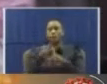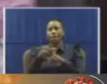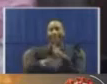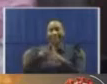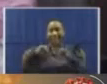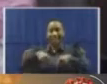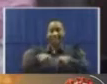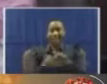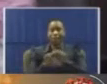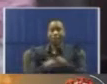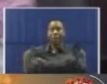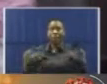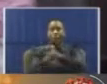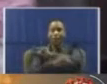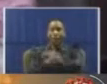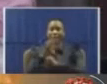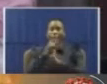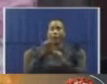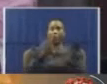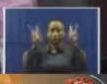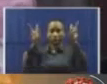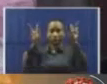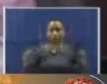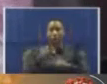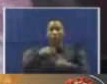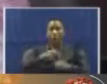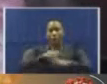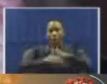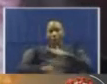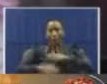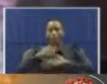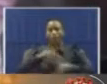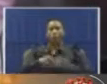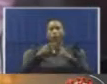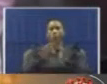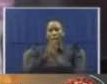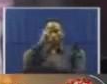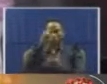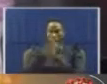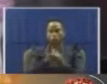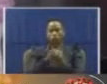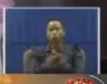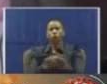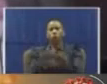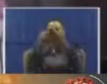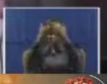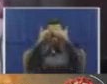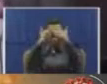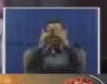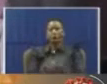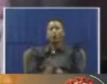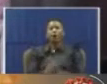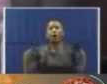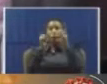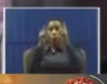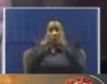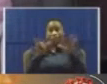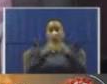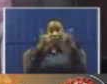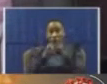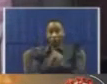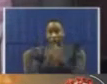He said, and I quote, "I am humbled by the trust you have bestowed upon me, aware of the challenges our